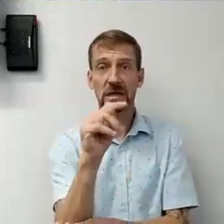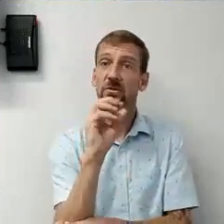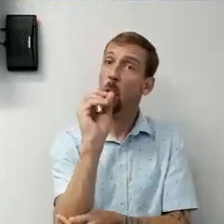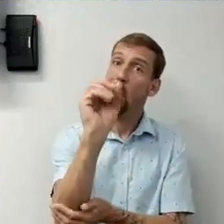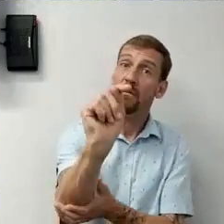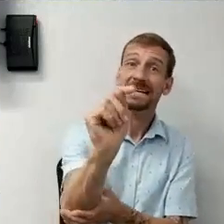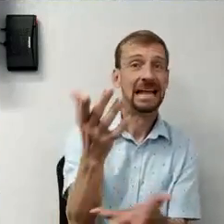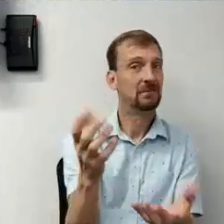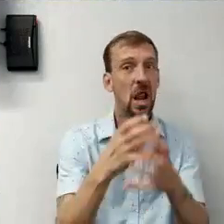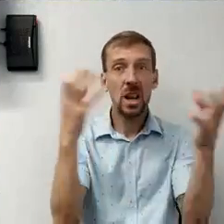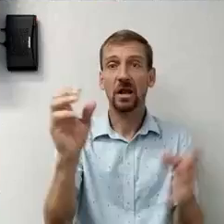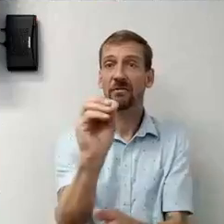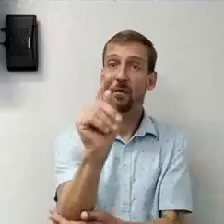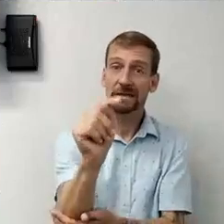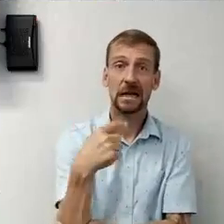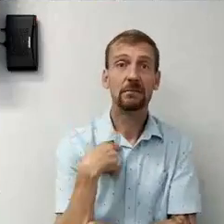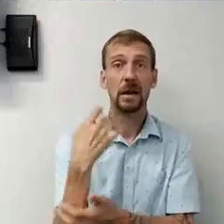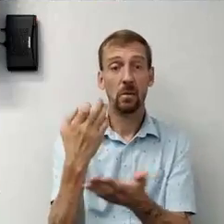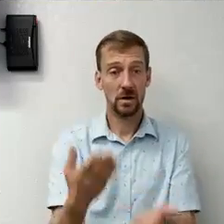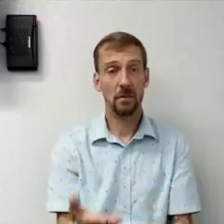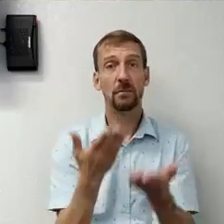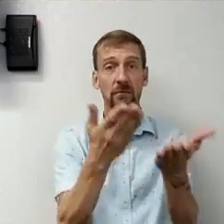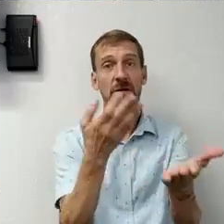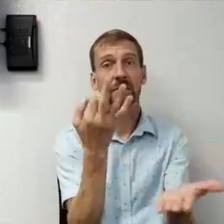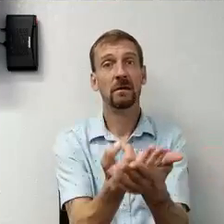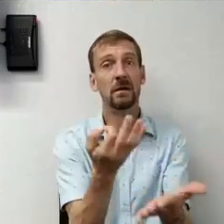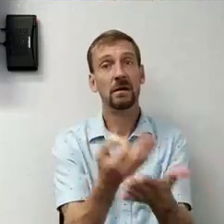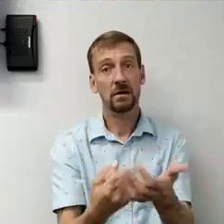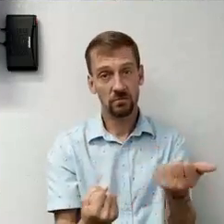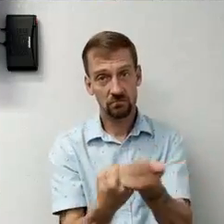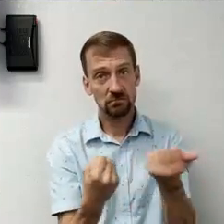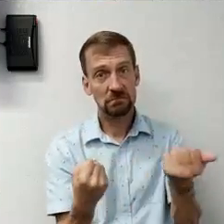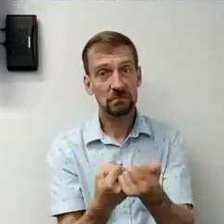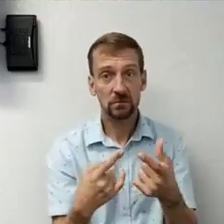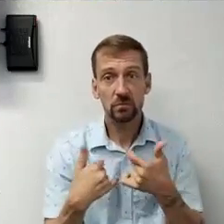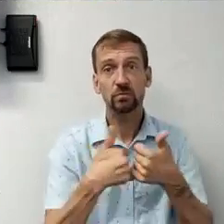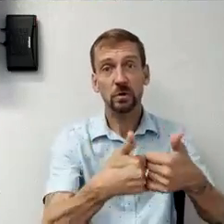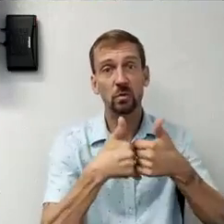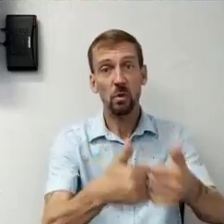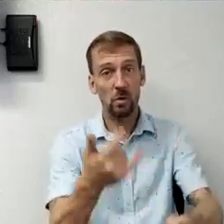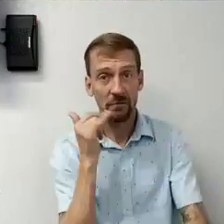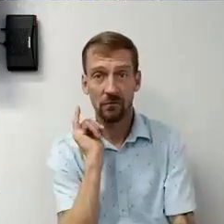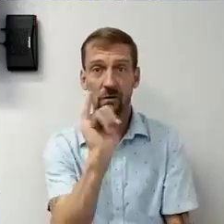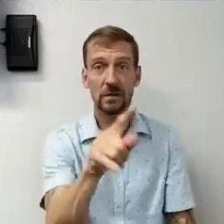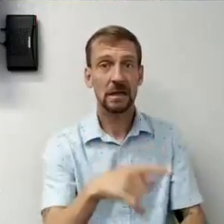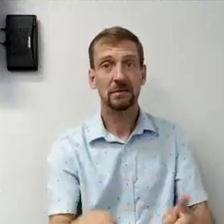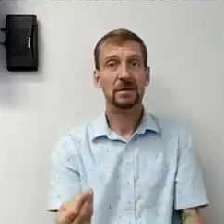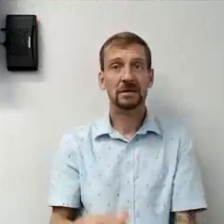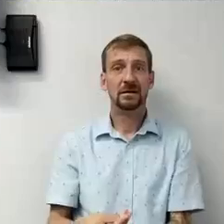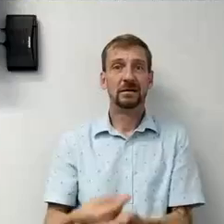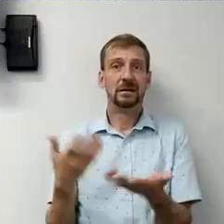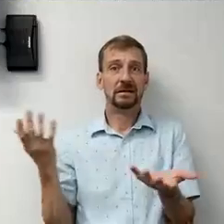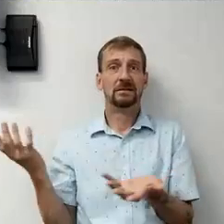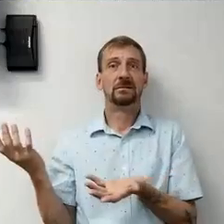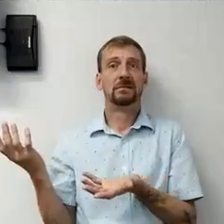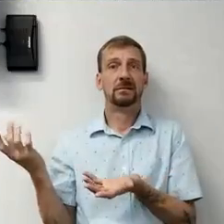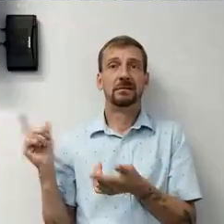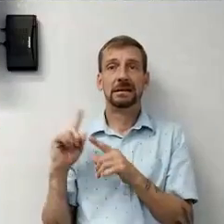overtime. You know, I want to provide them financial rewards and incentives for doing that, but there's no funding that's coming in